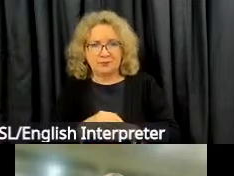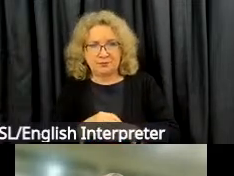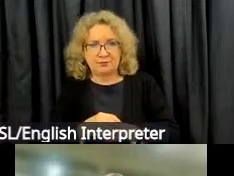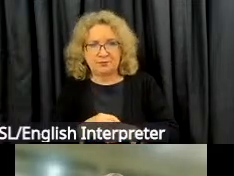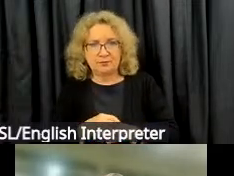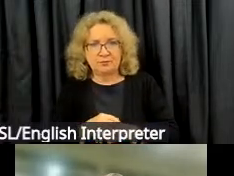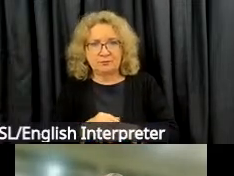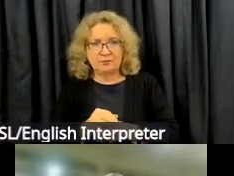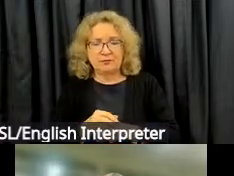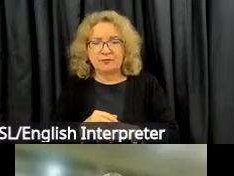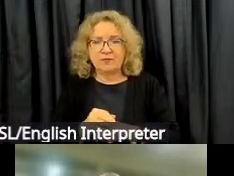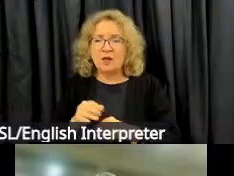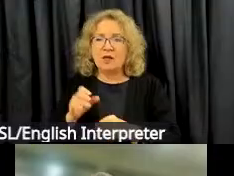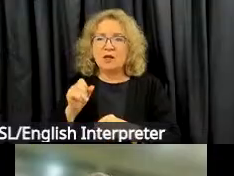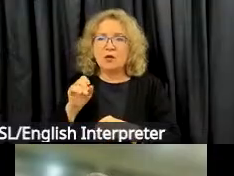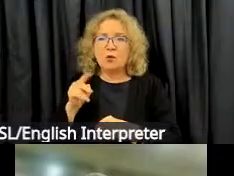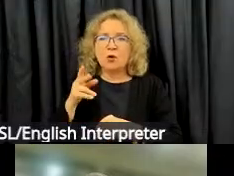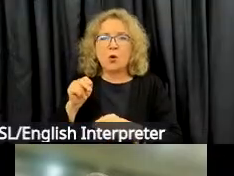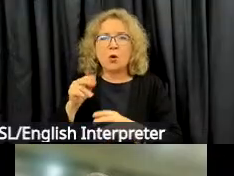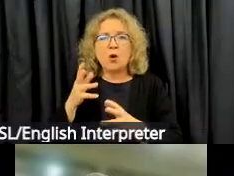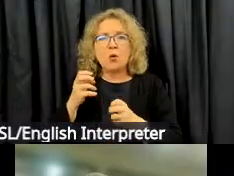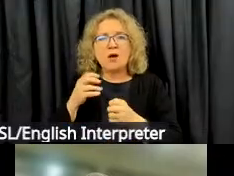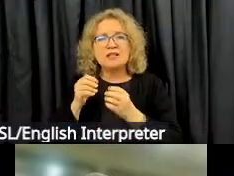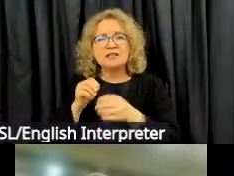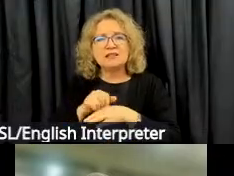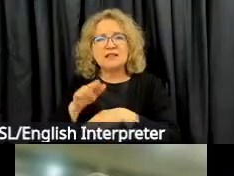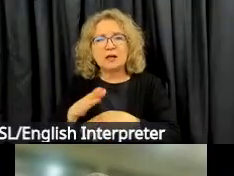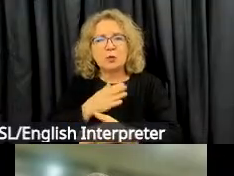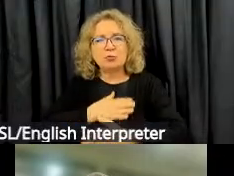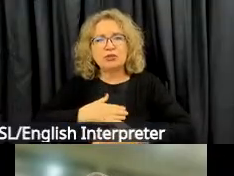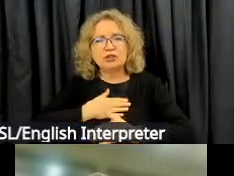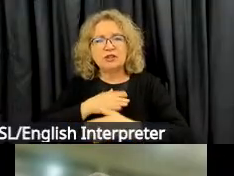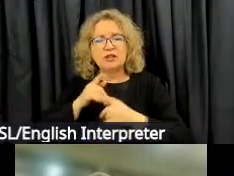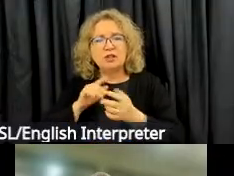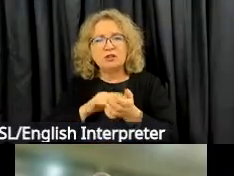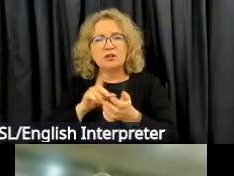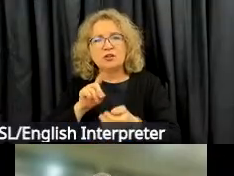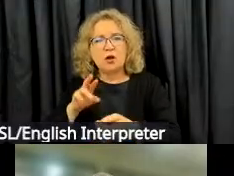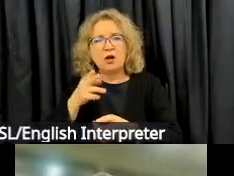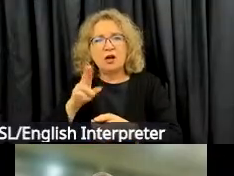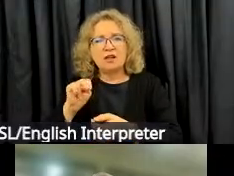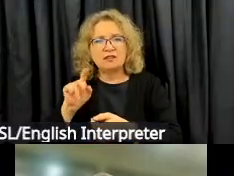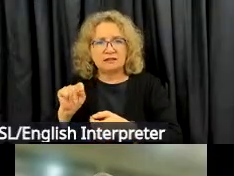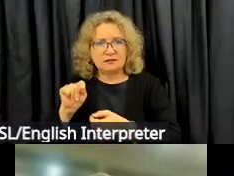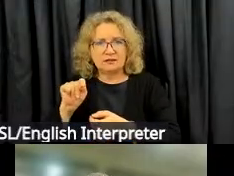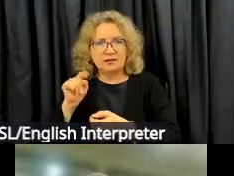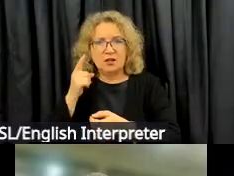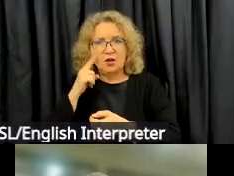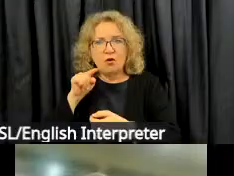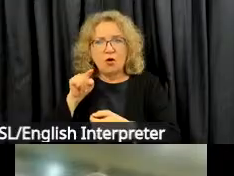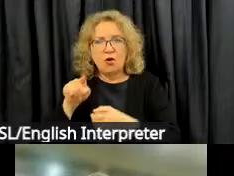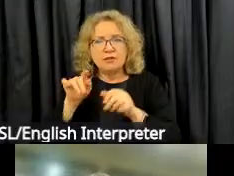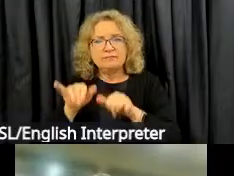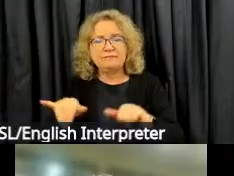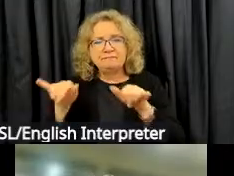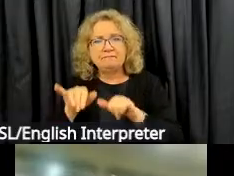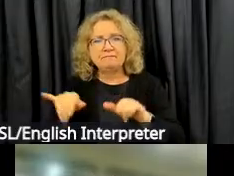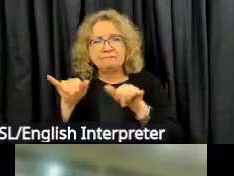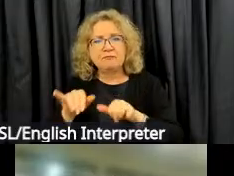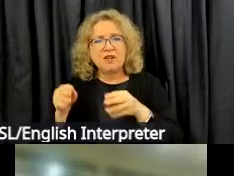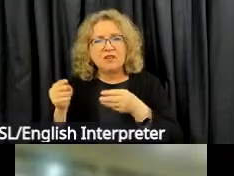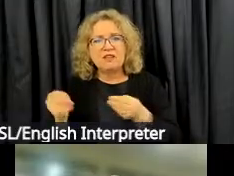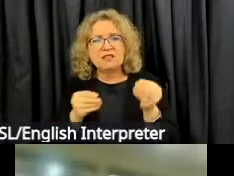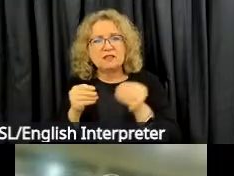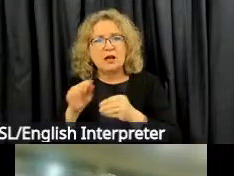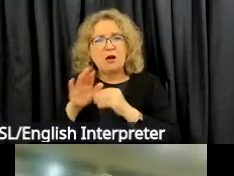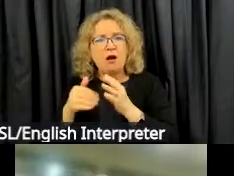I just wanted to send my appreciations to Dr. Hunt for her consistency in facilitating all of our groups